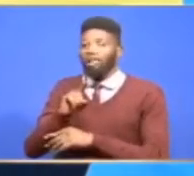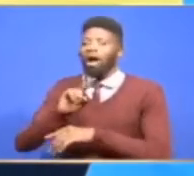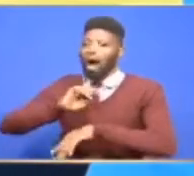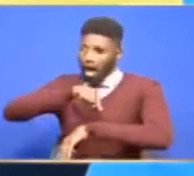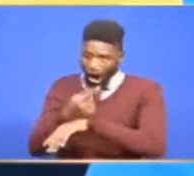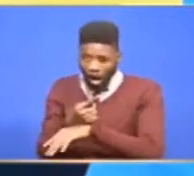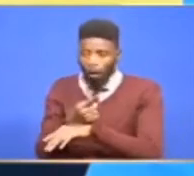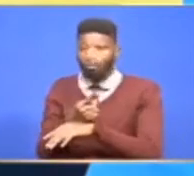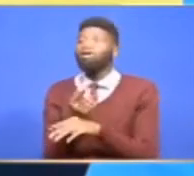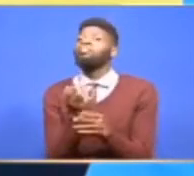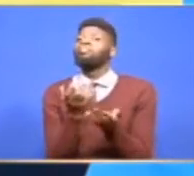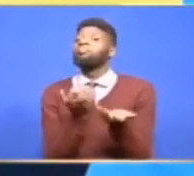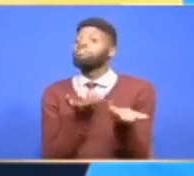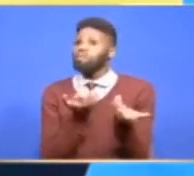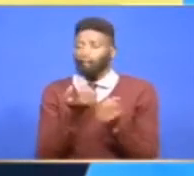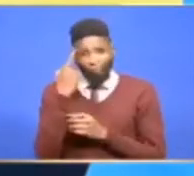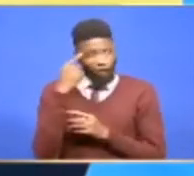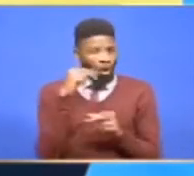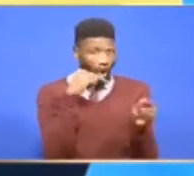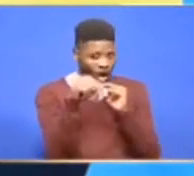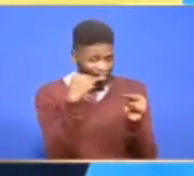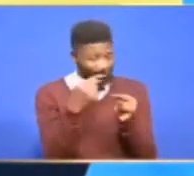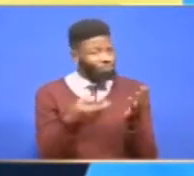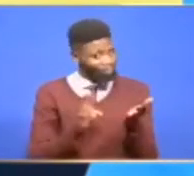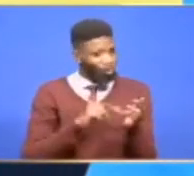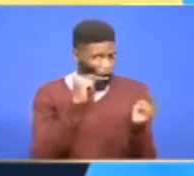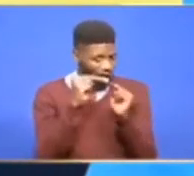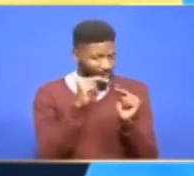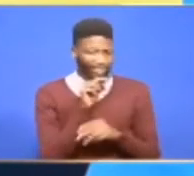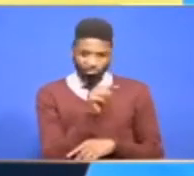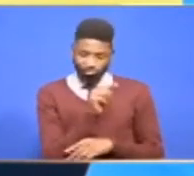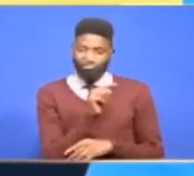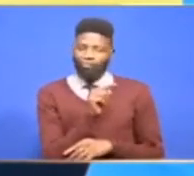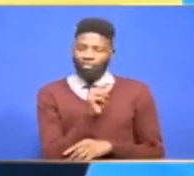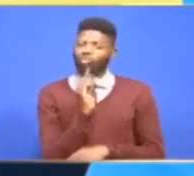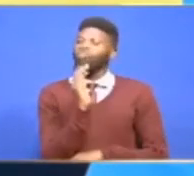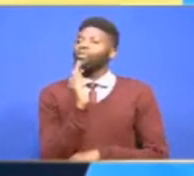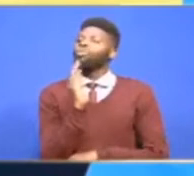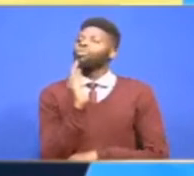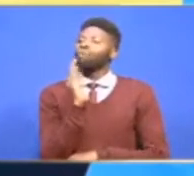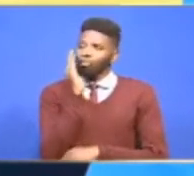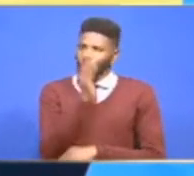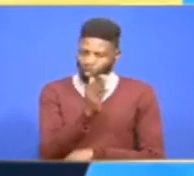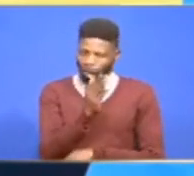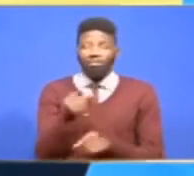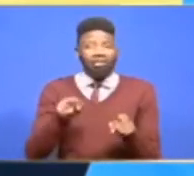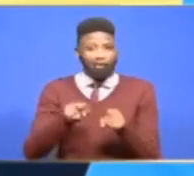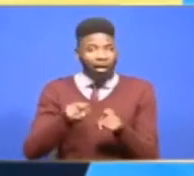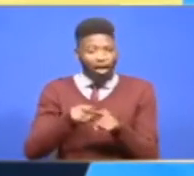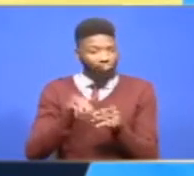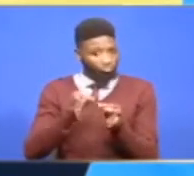I repeat, for restaurants, will be extended